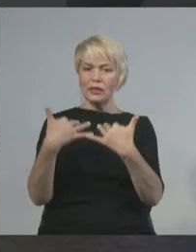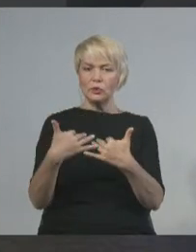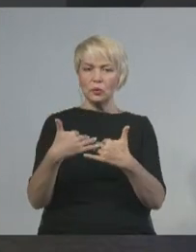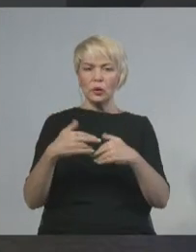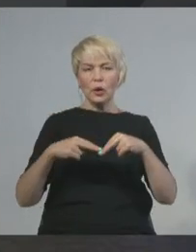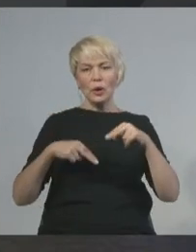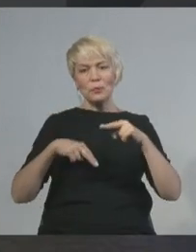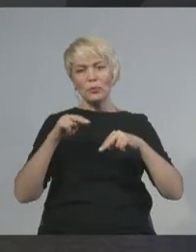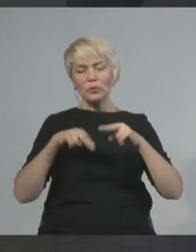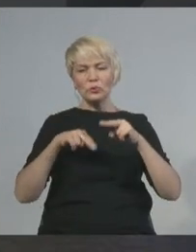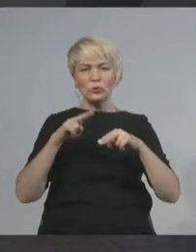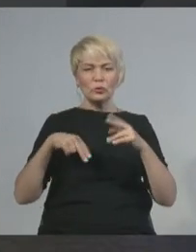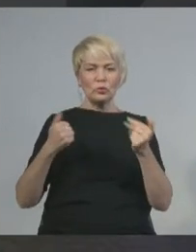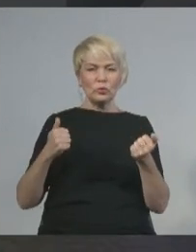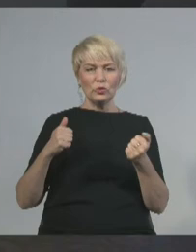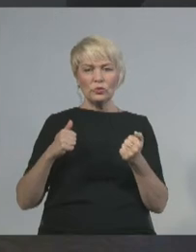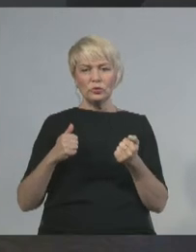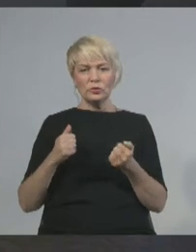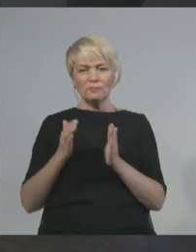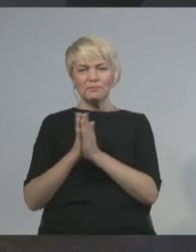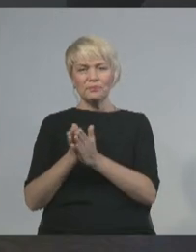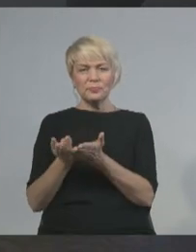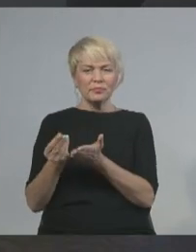which are trusted by their